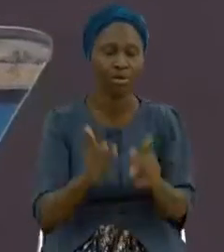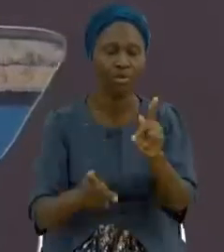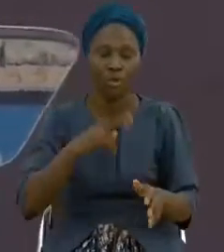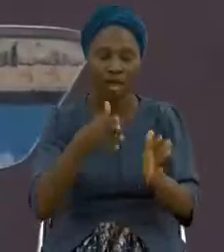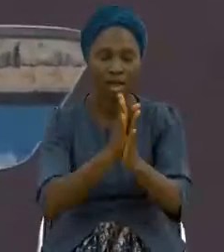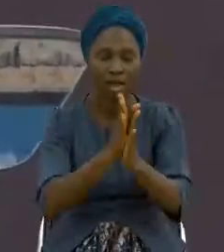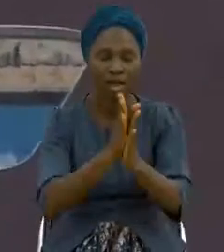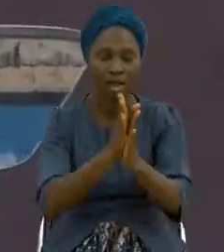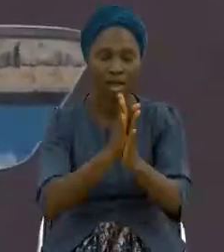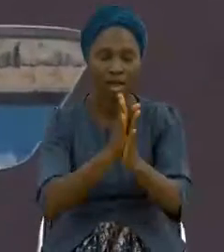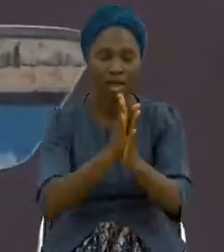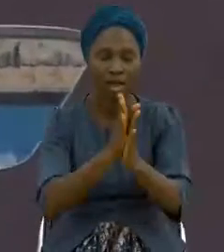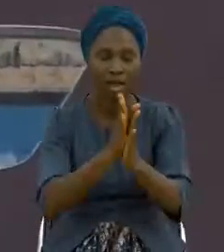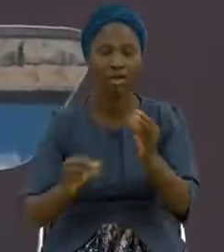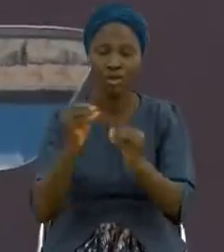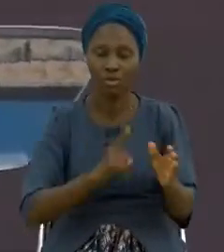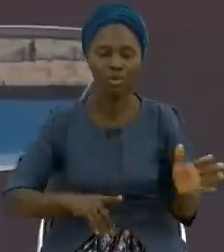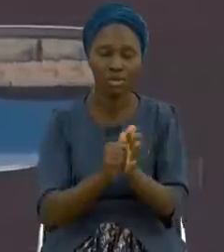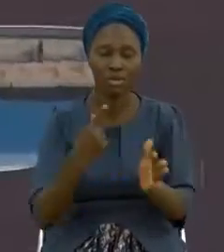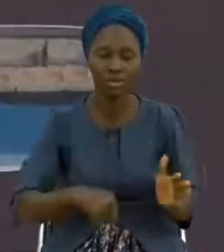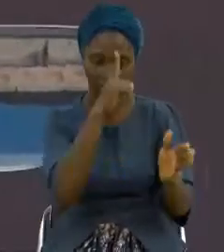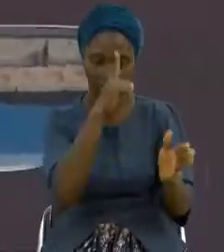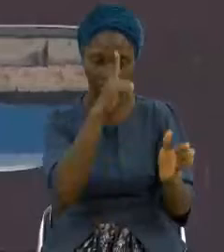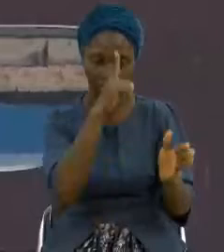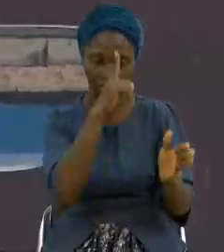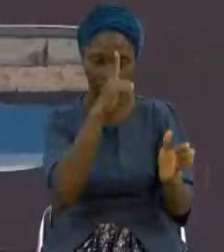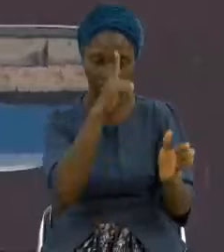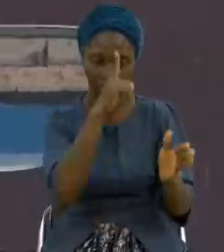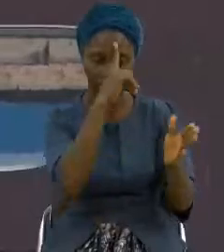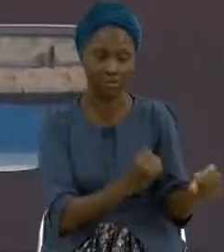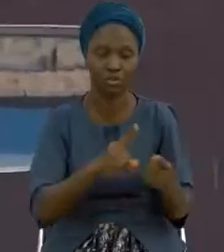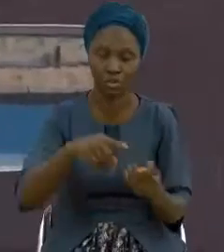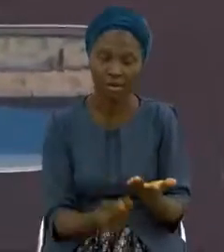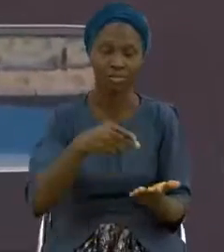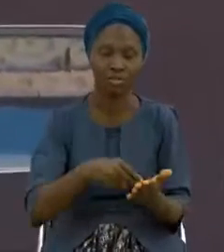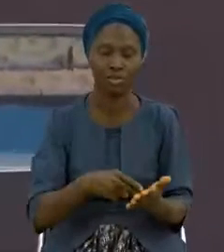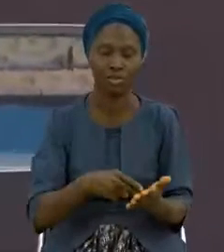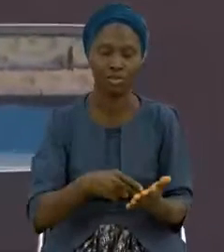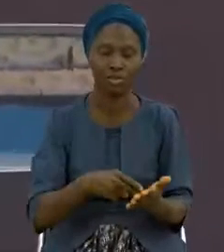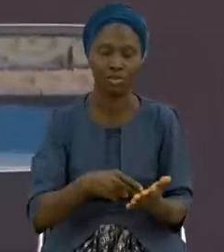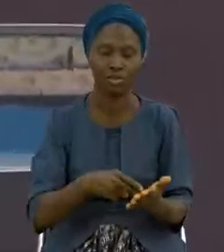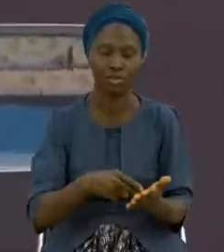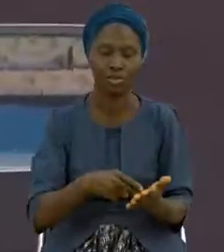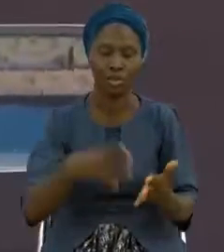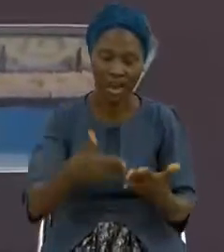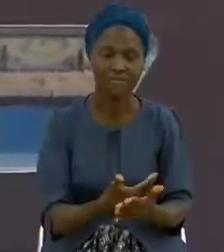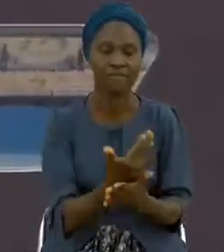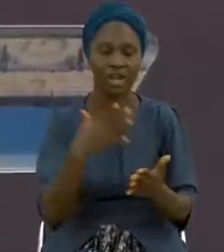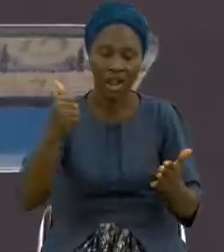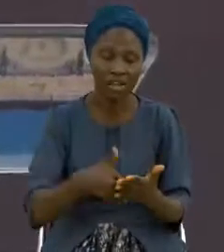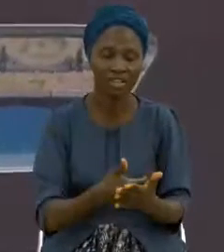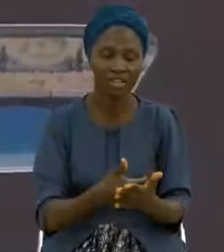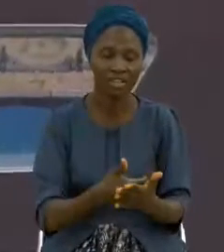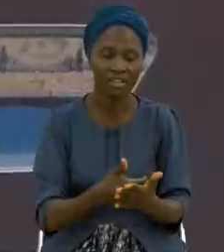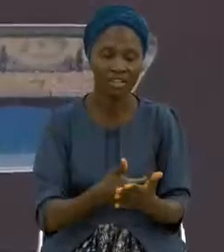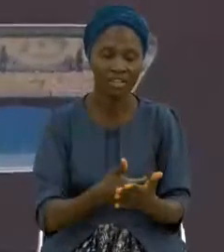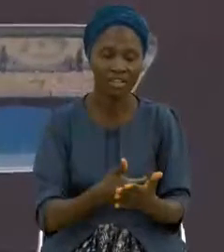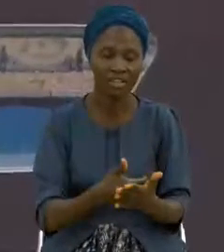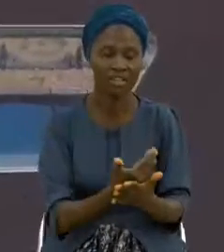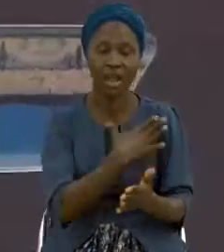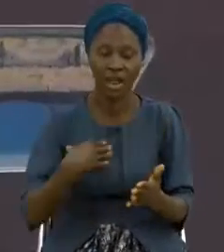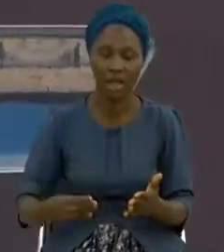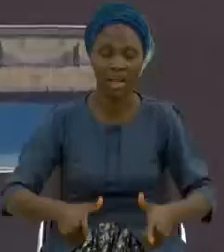to rise up afresh, rise up anew, and live a life. A life,